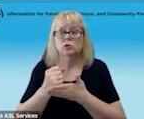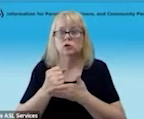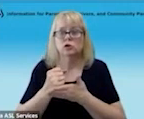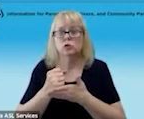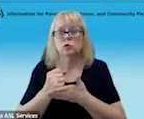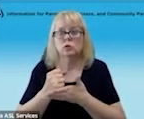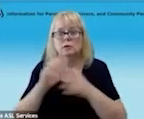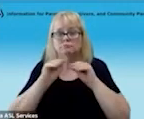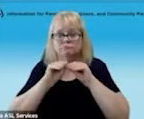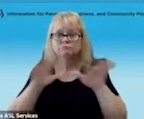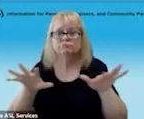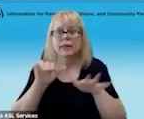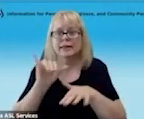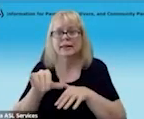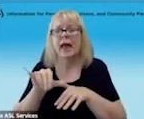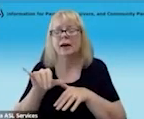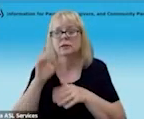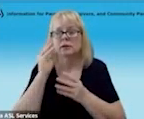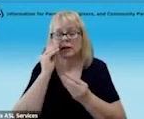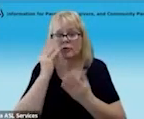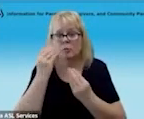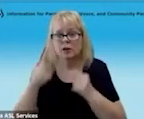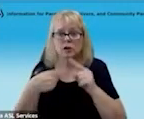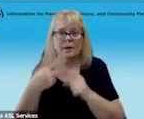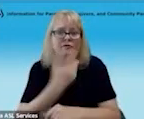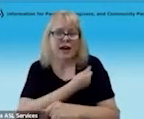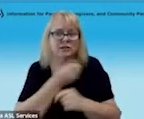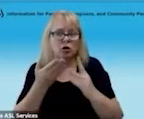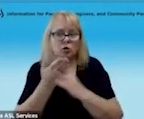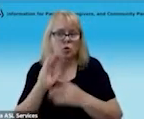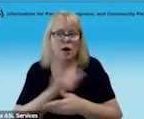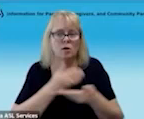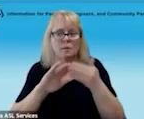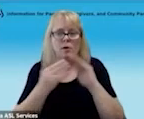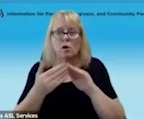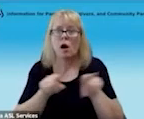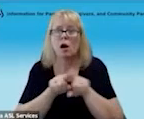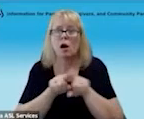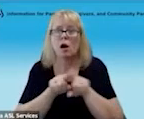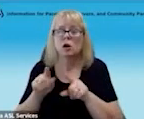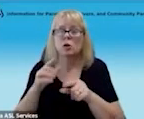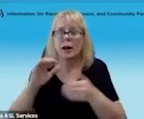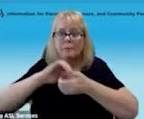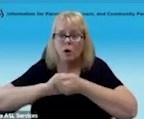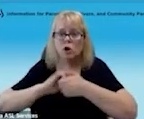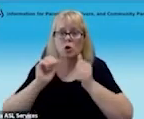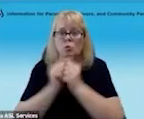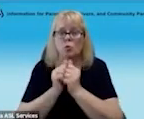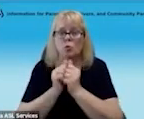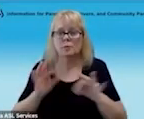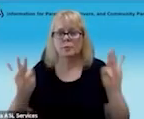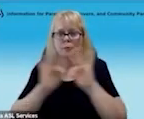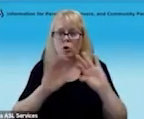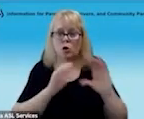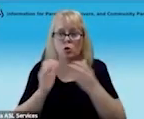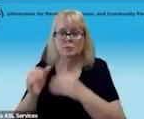engaged our tribal leaders, used them as trusted messengers, and we are very thankful for having the opportunity to amplify the